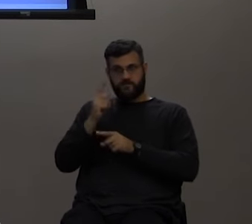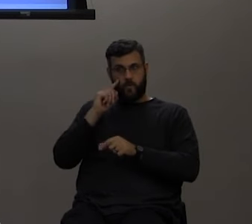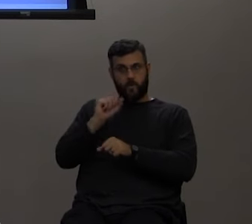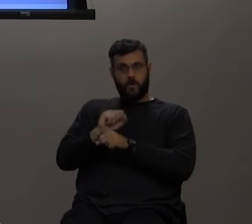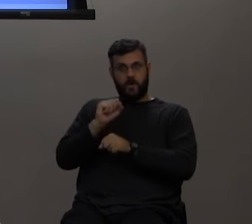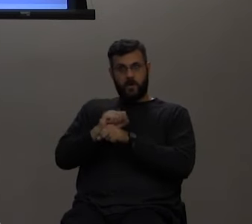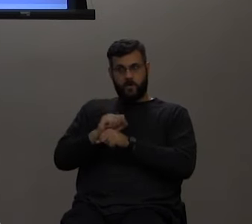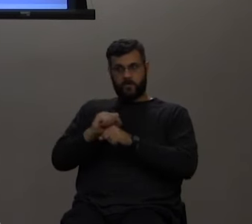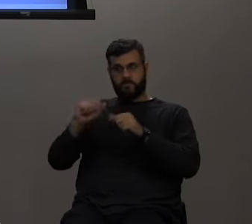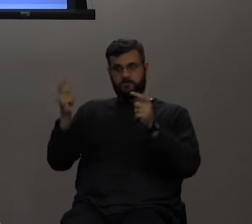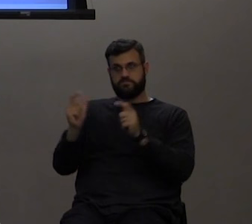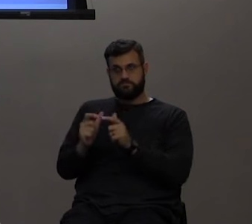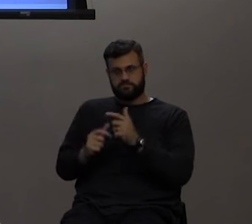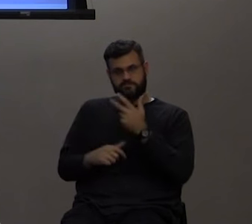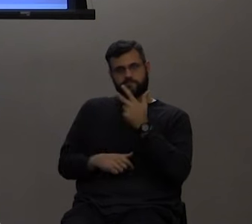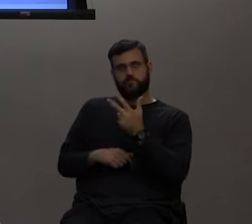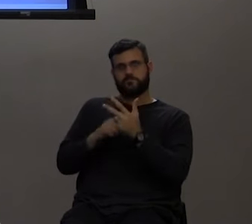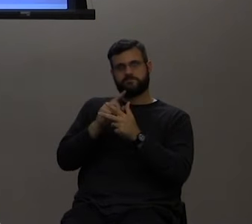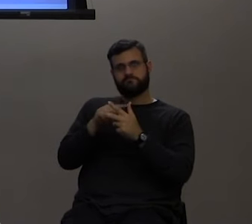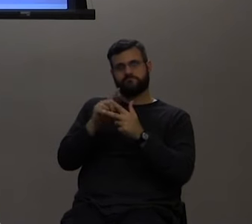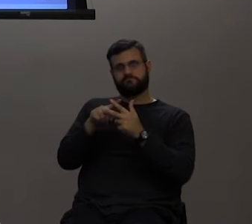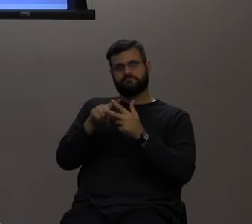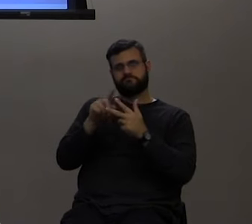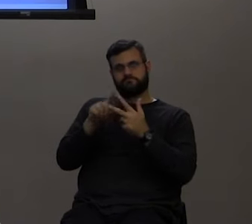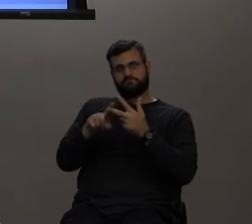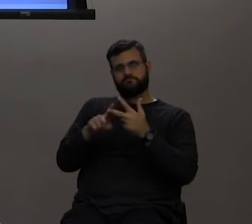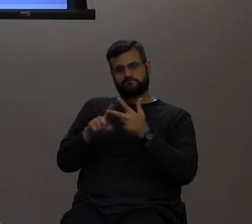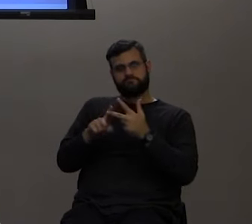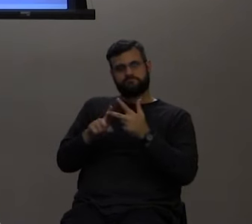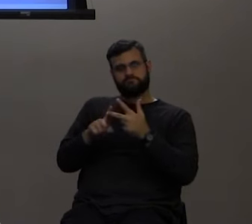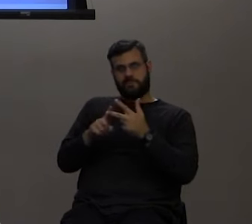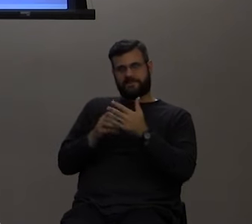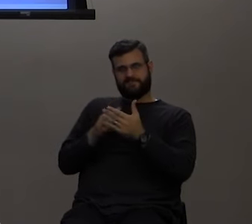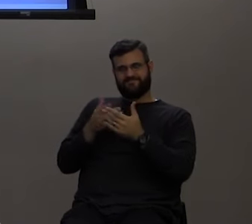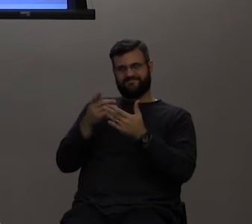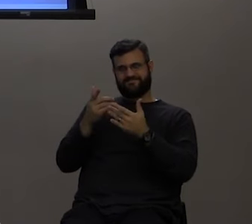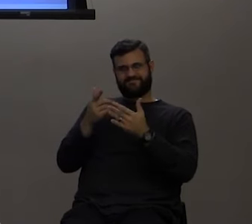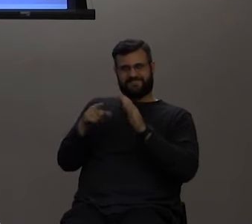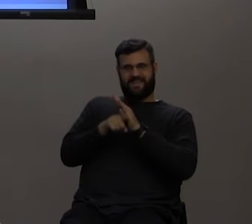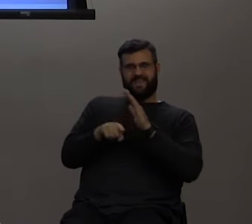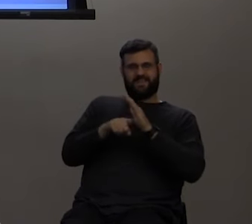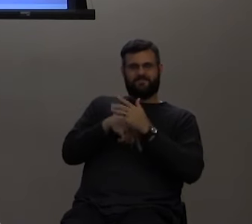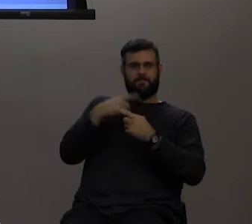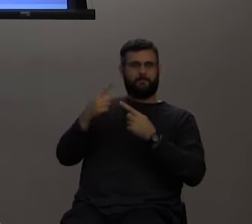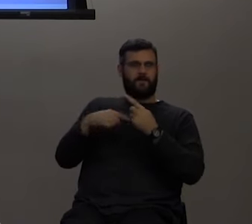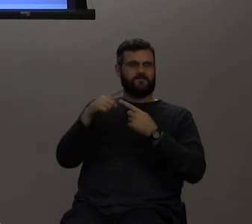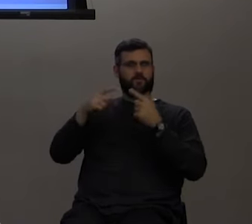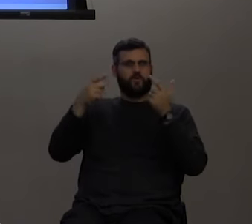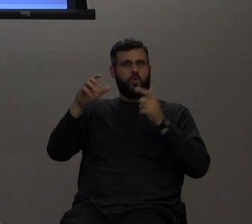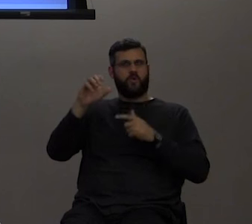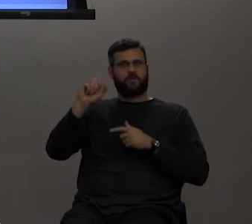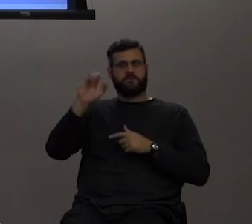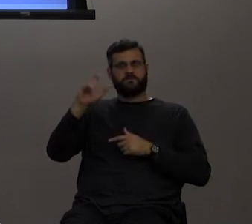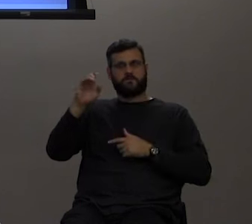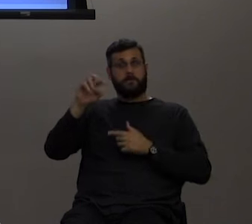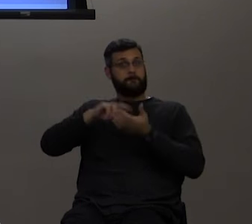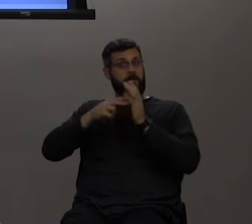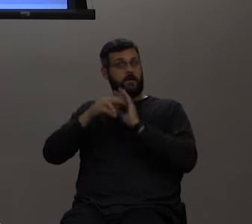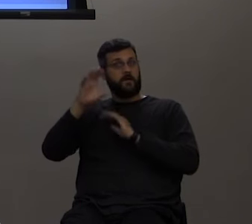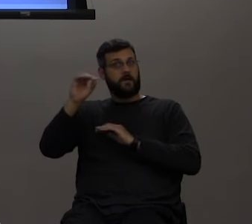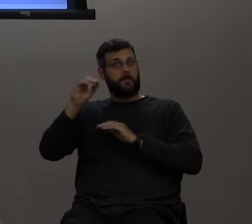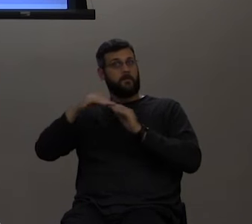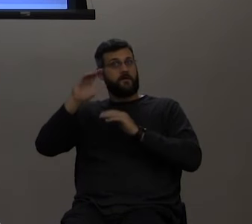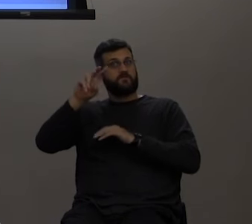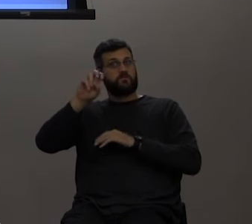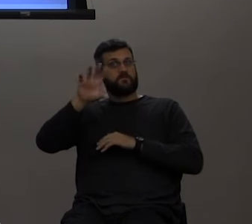whammy against large scale. And when I say large scale, I talk 250, 500 job companies